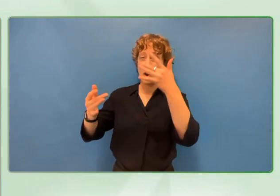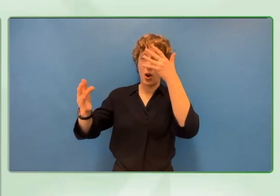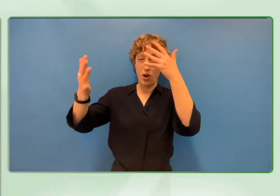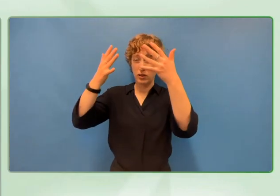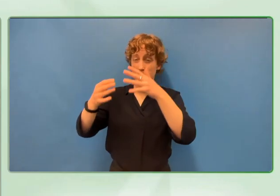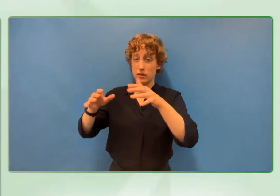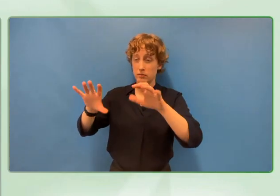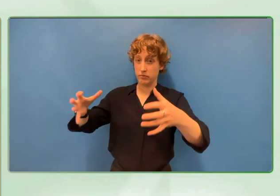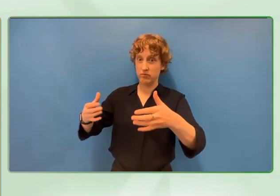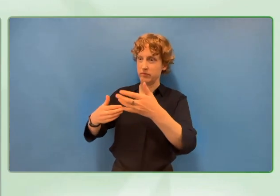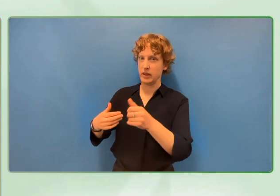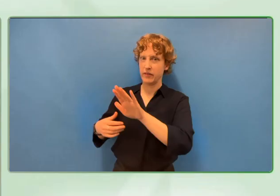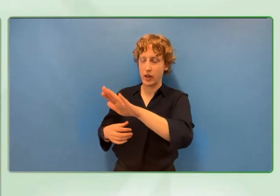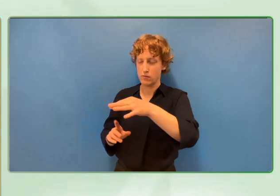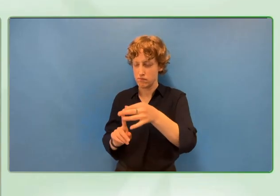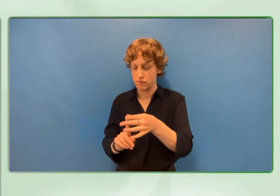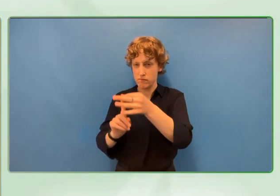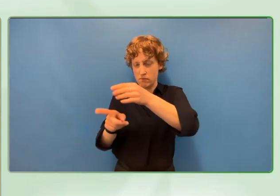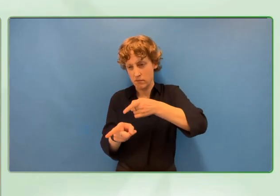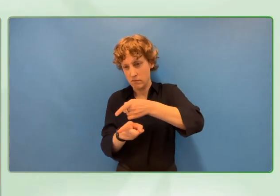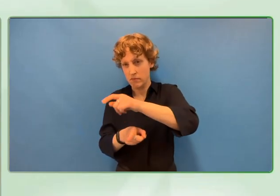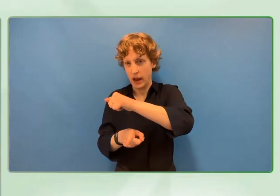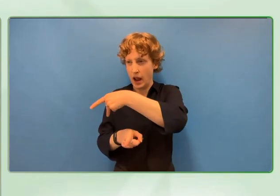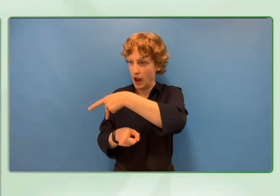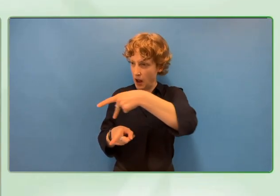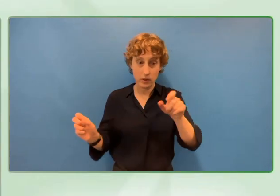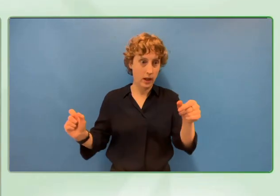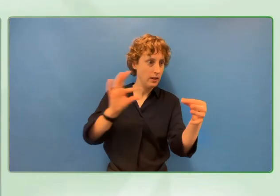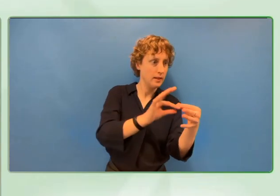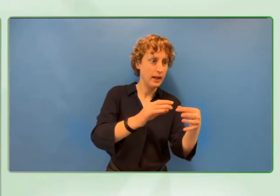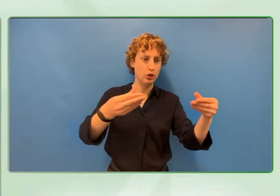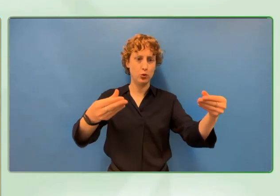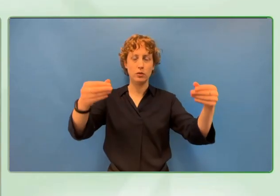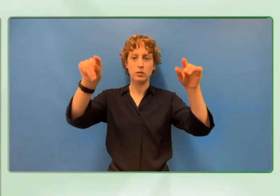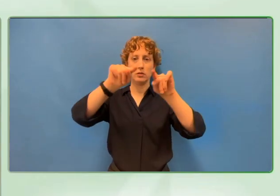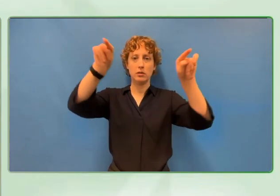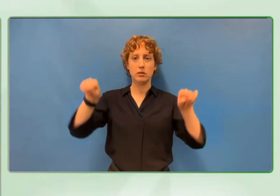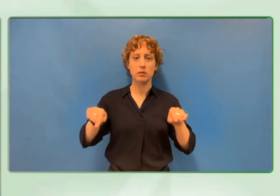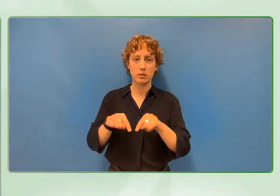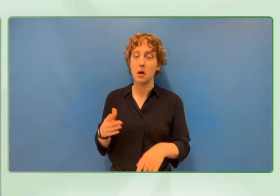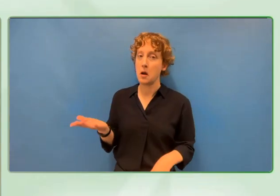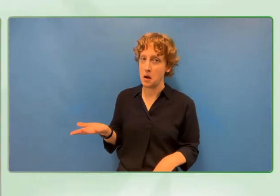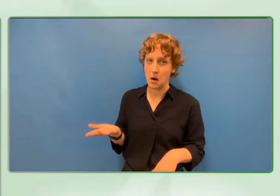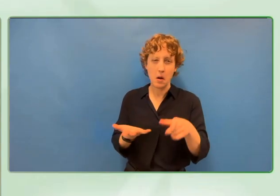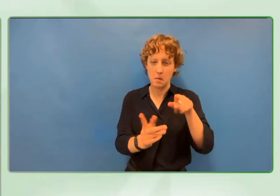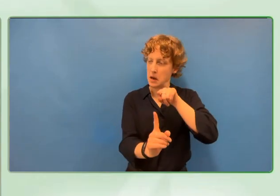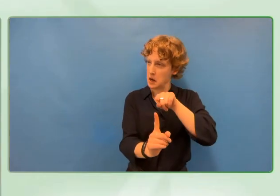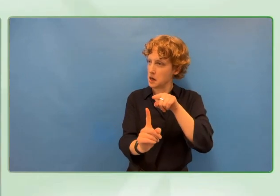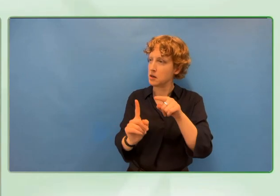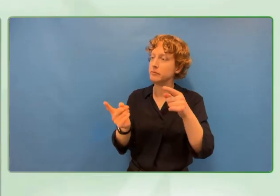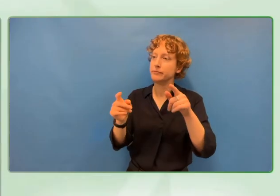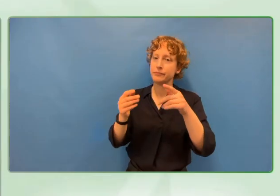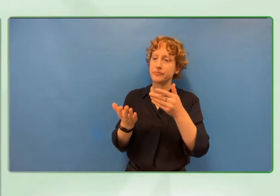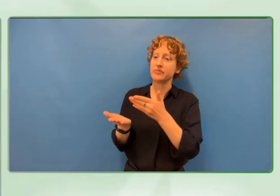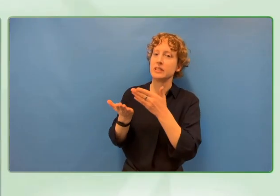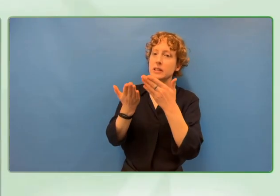who are developing apps out there can start thinking about this as a new delivery platform for autistic people as well. And maybe an autist app could Of also course. be